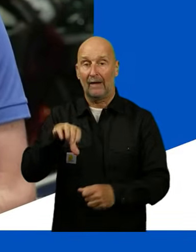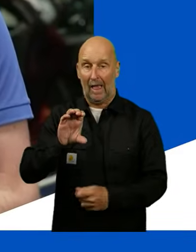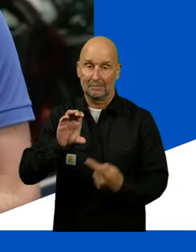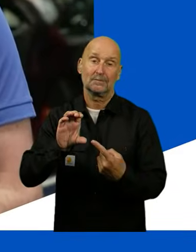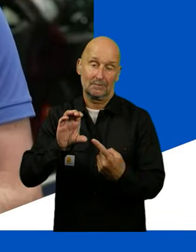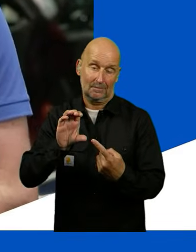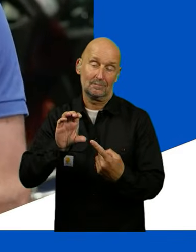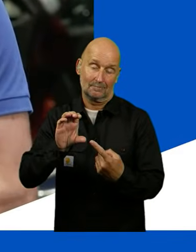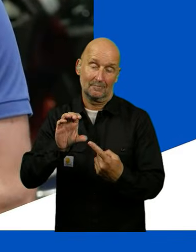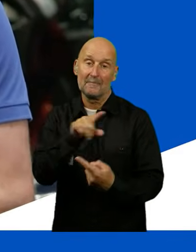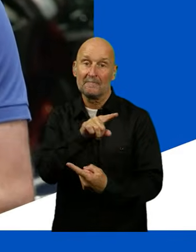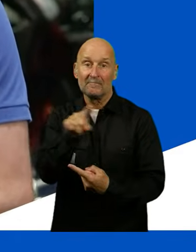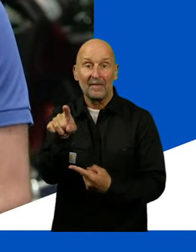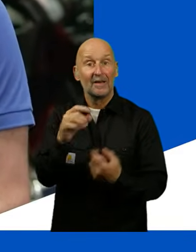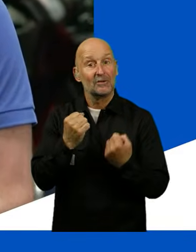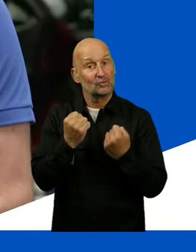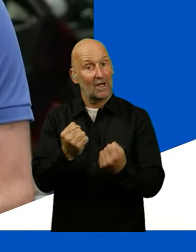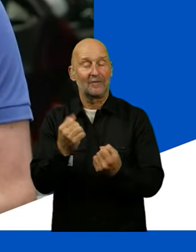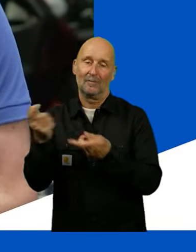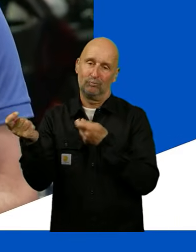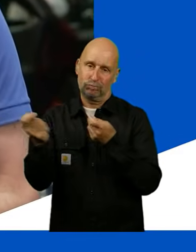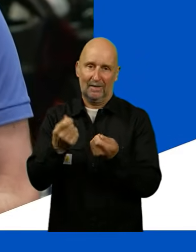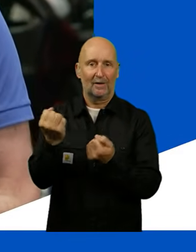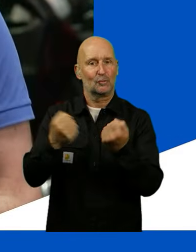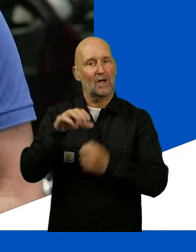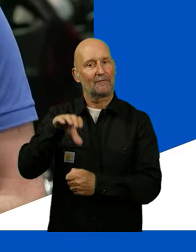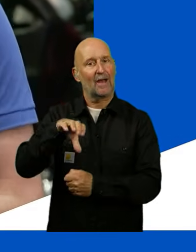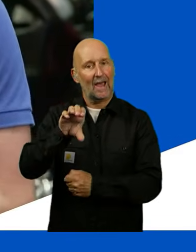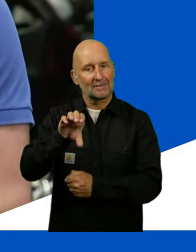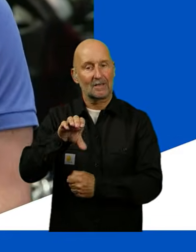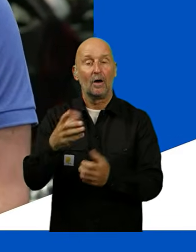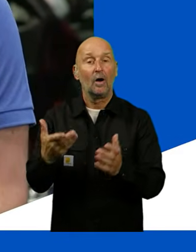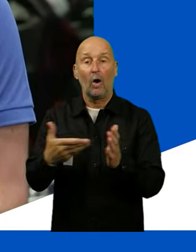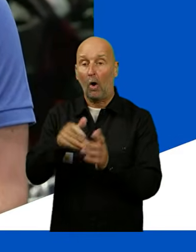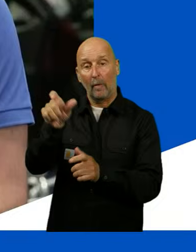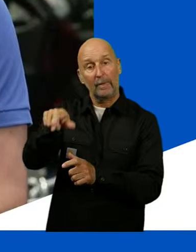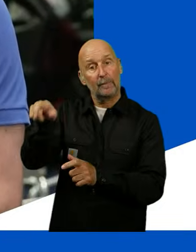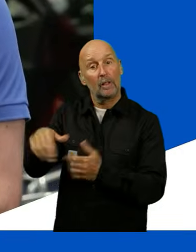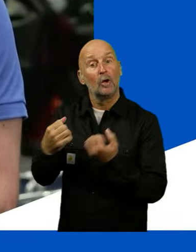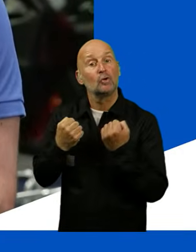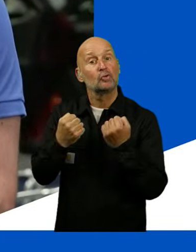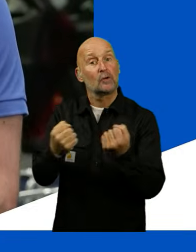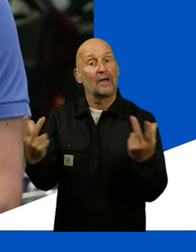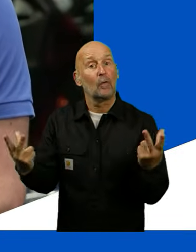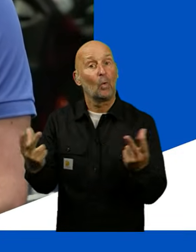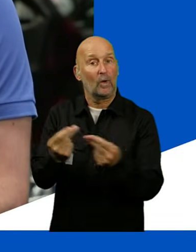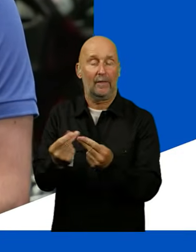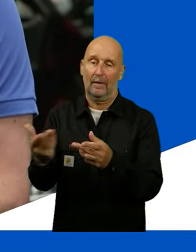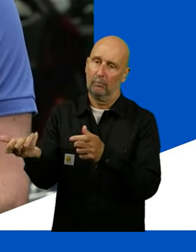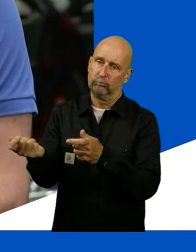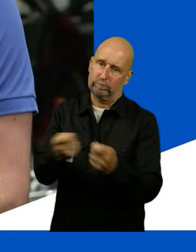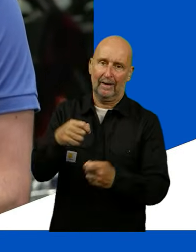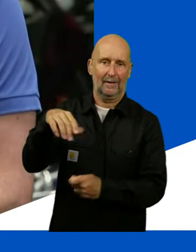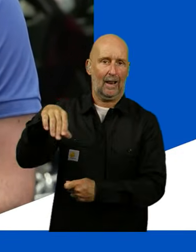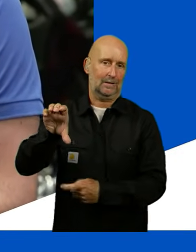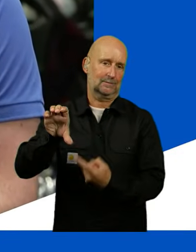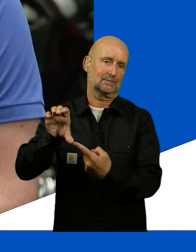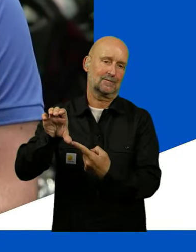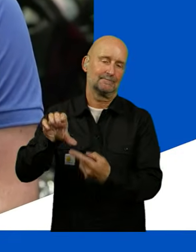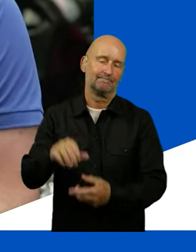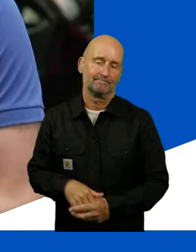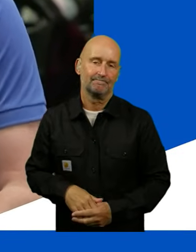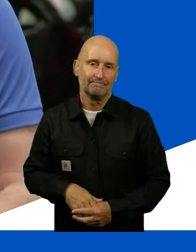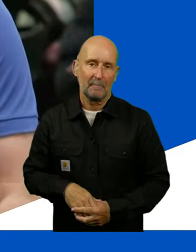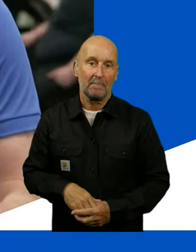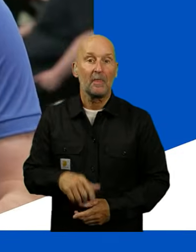if you're driving yourself, you'll need your driving license, and obviously any drivers that are going to be with you will need their driving licenses as well to start off that journey,